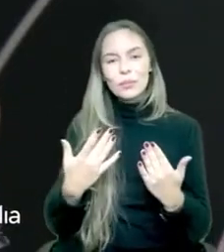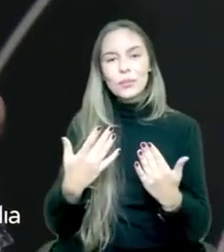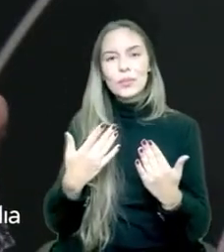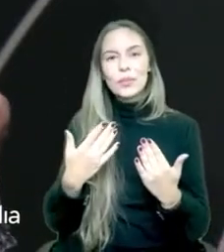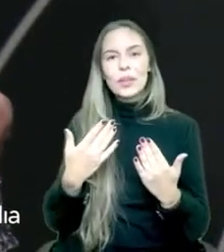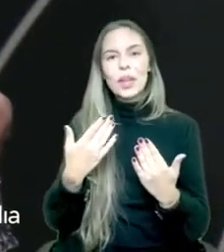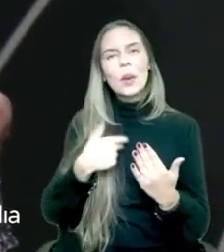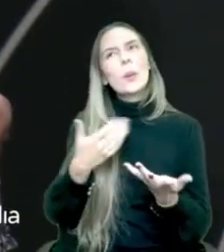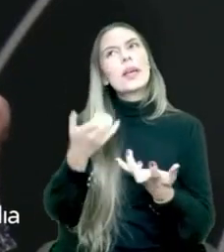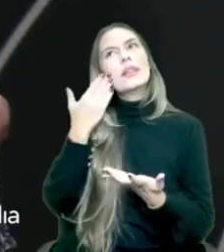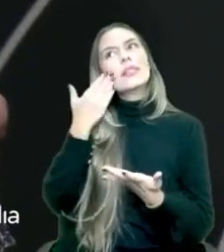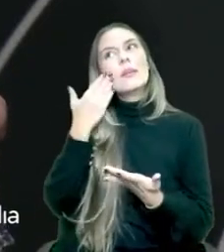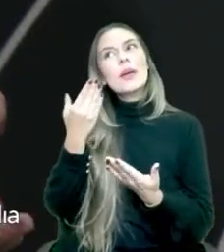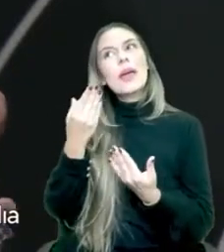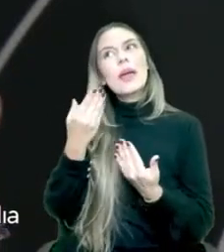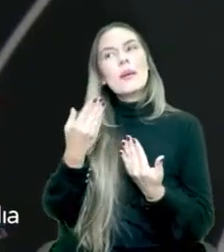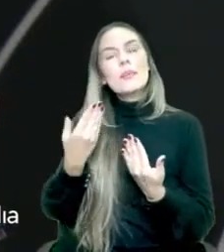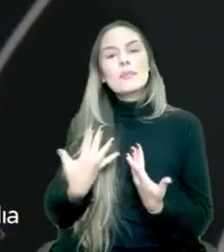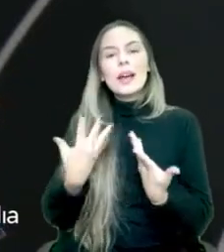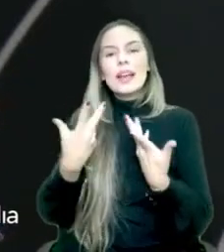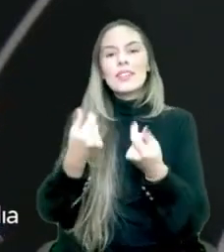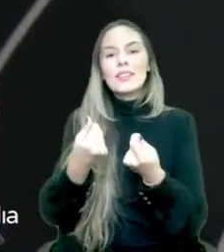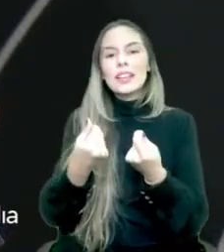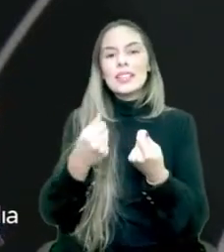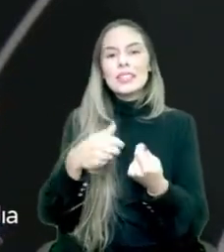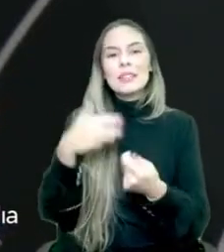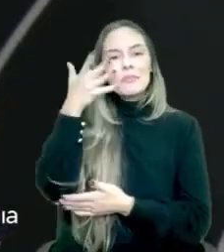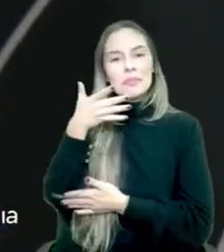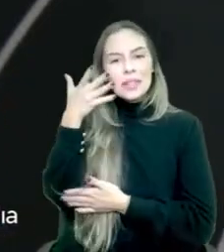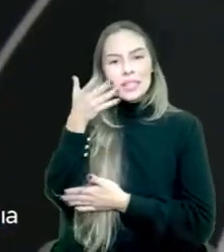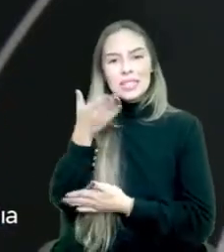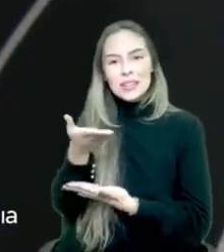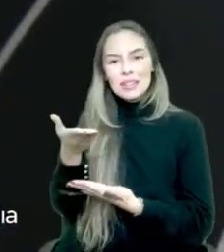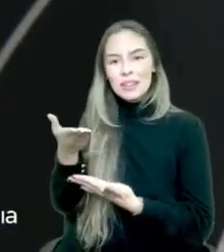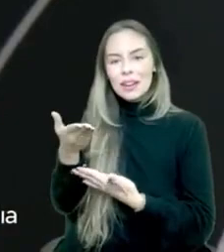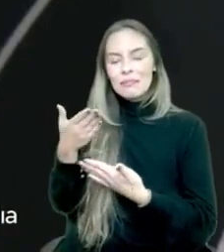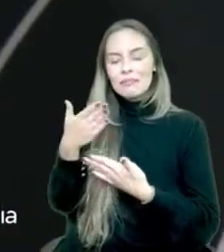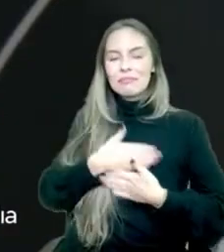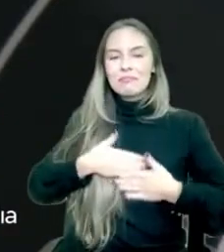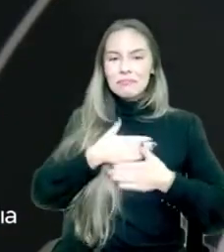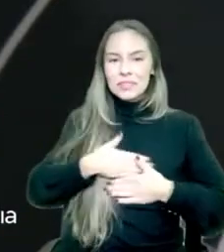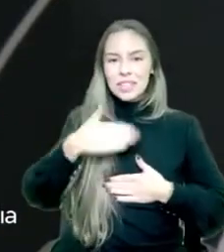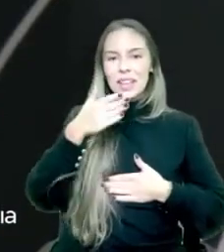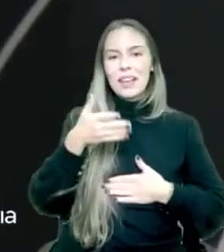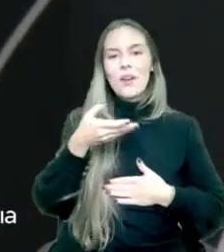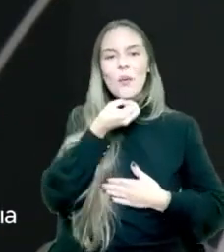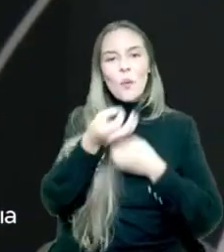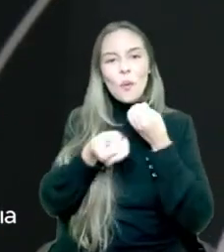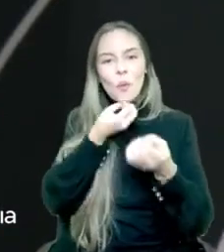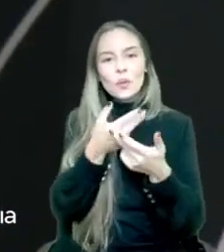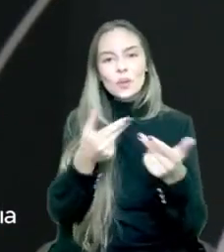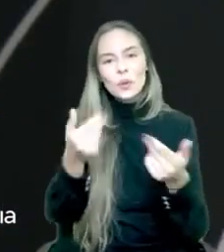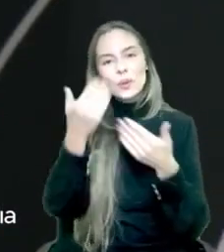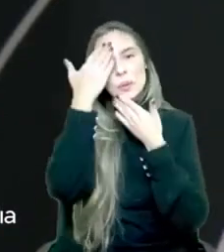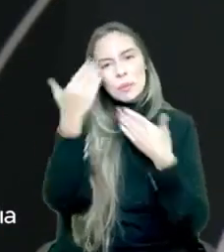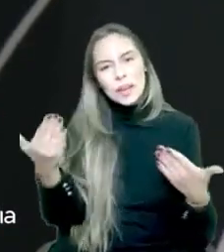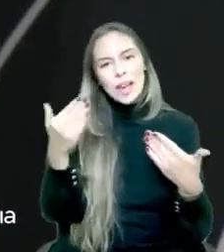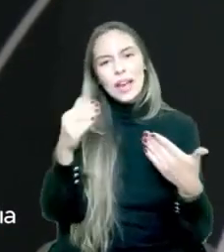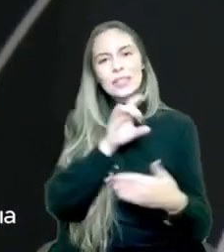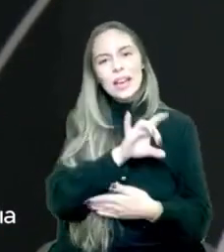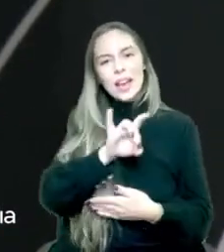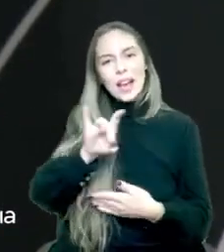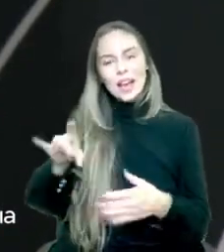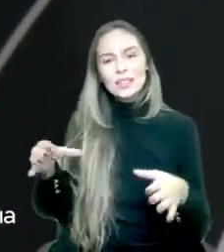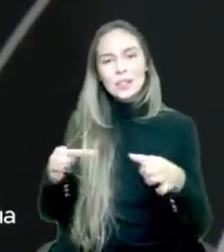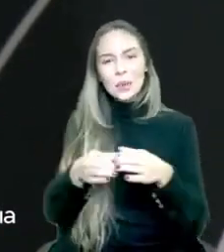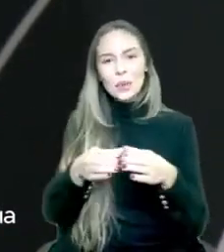incredible group of panelists. I really do appreciate all the insights that you shared. I wanted to thank the AIR Group for putting on this amazing event